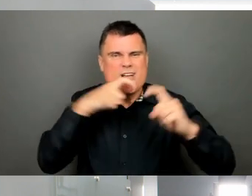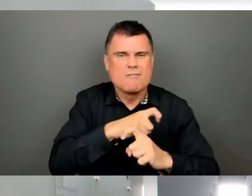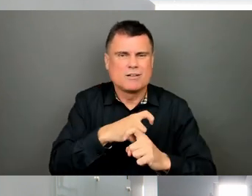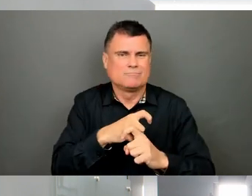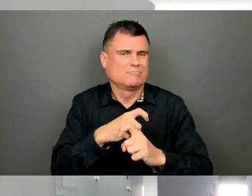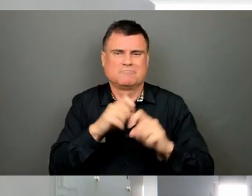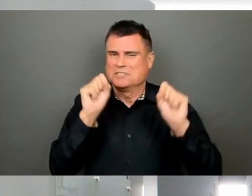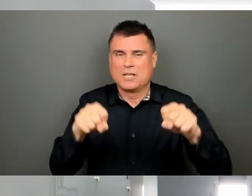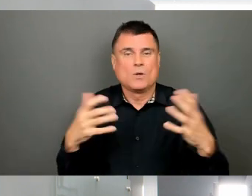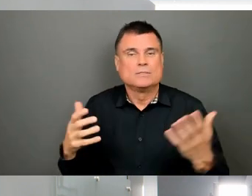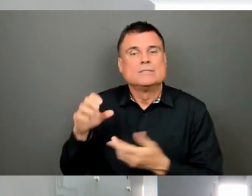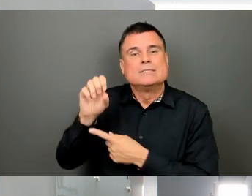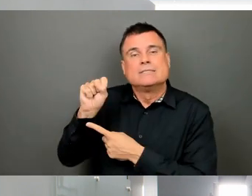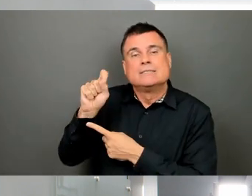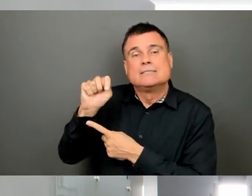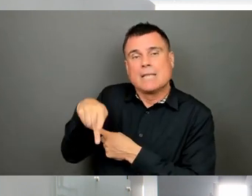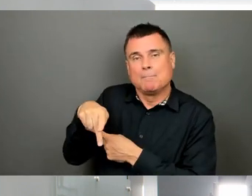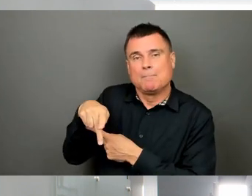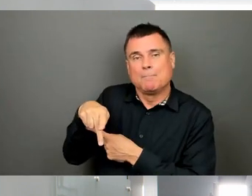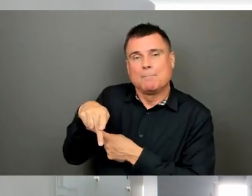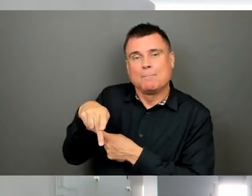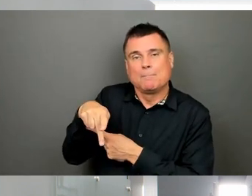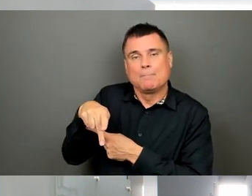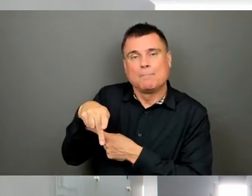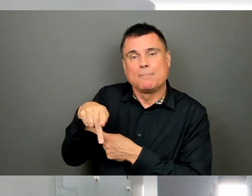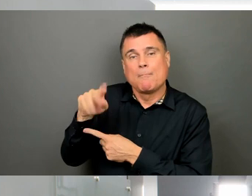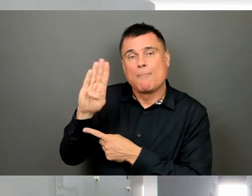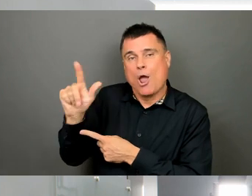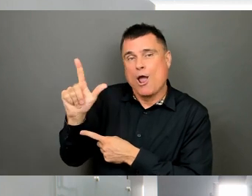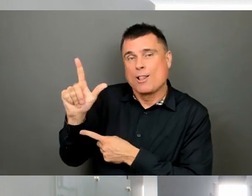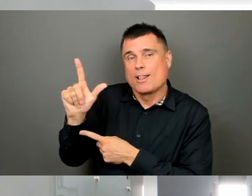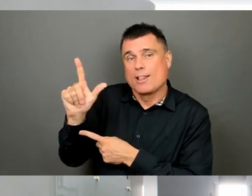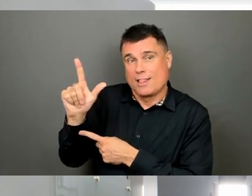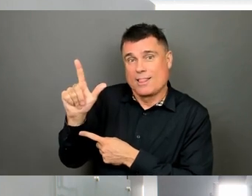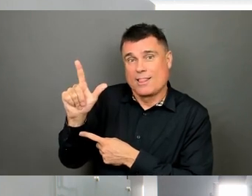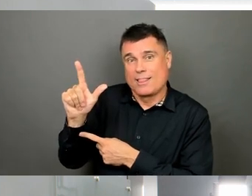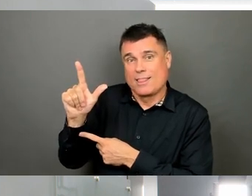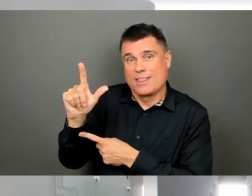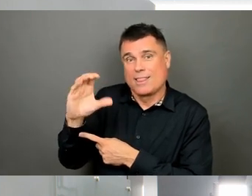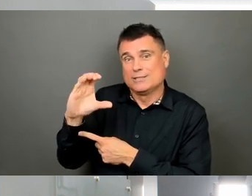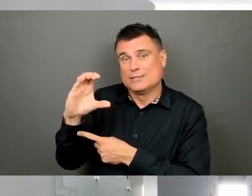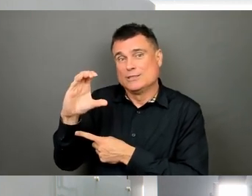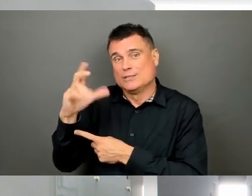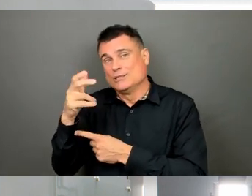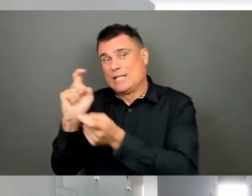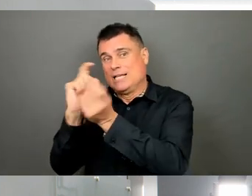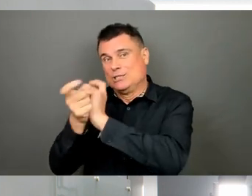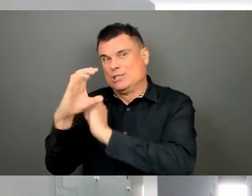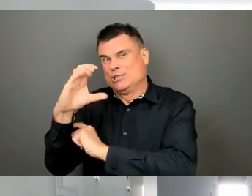you can do a step ball change, we call it. So if we're going to step back, we're going to step with the left foot, step back, and then you